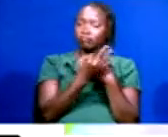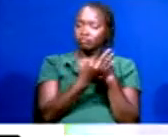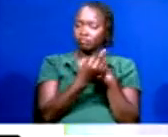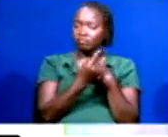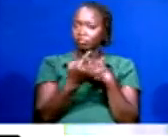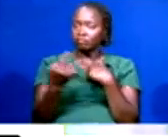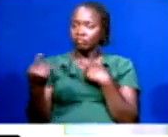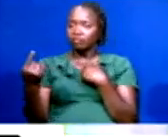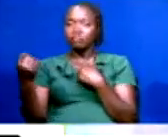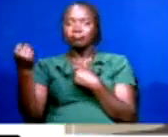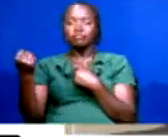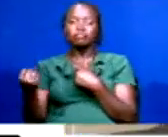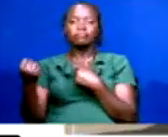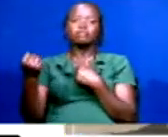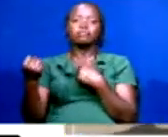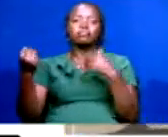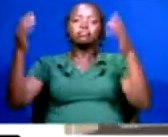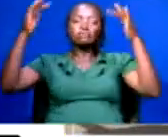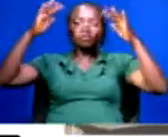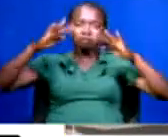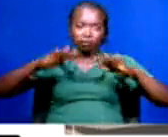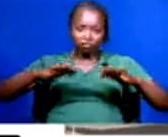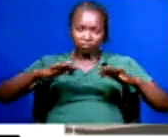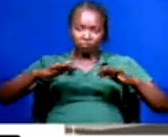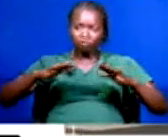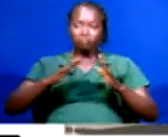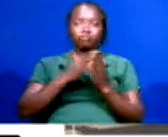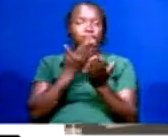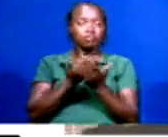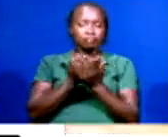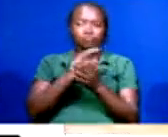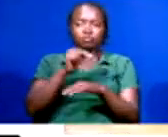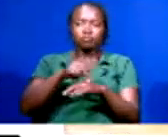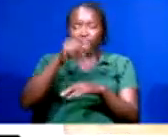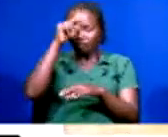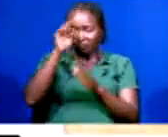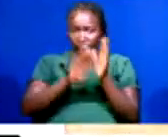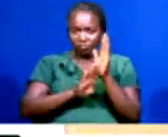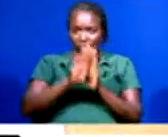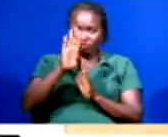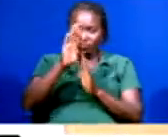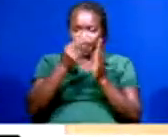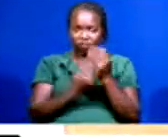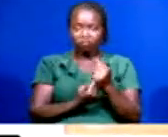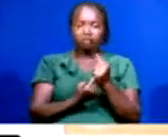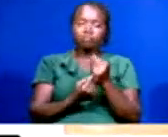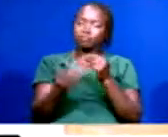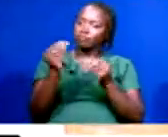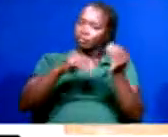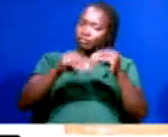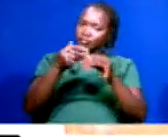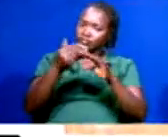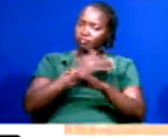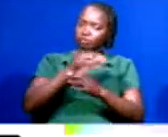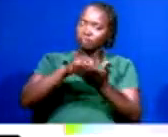the situation will going to be very bad. The governor appealed to national government and development partners to chip in before the